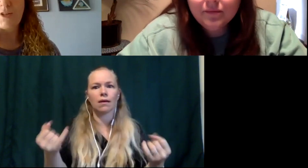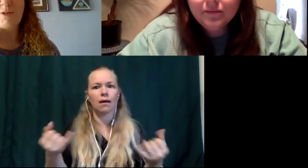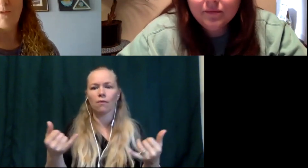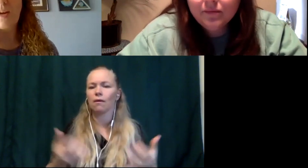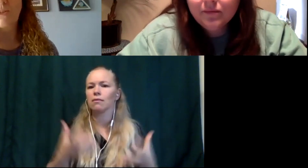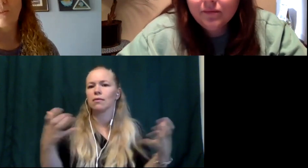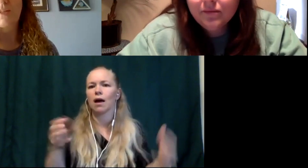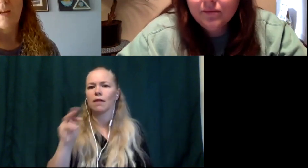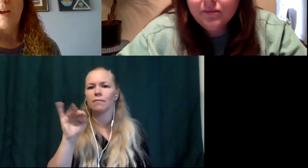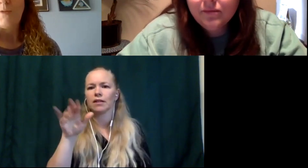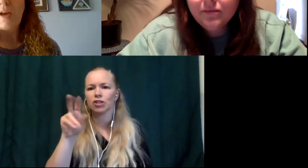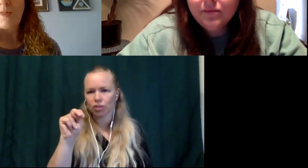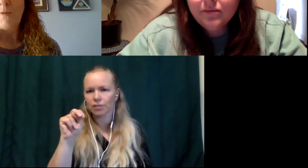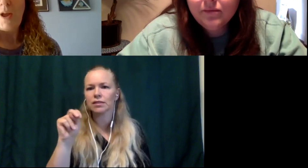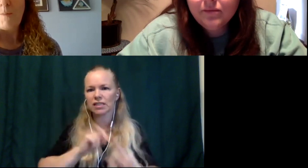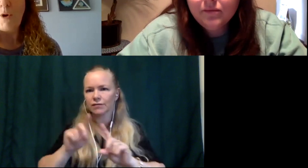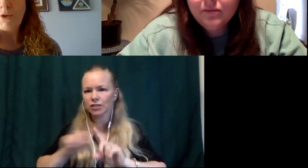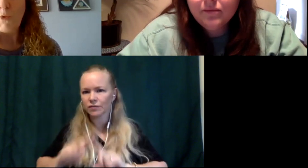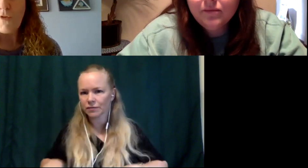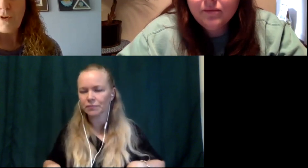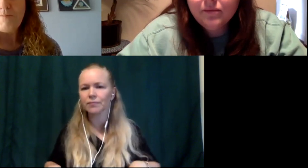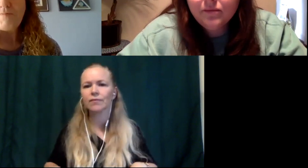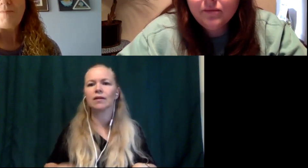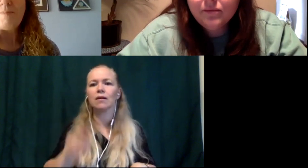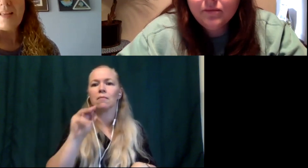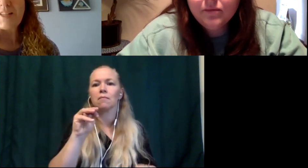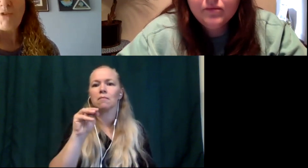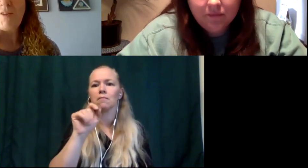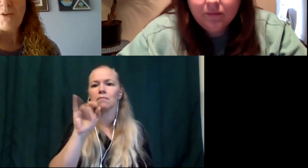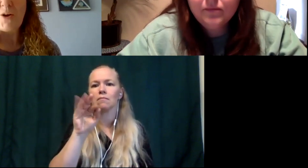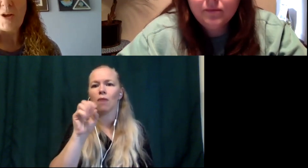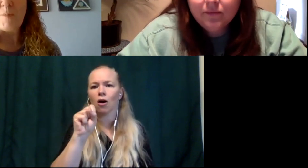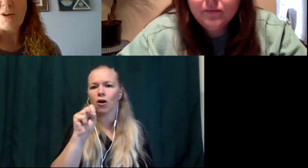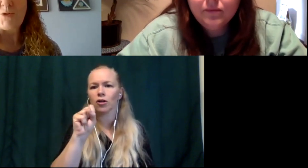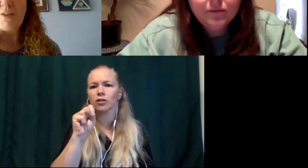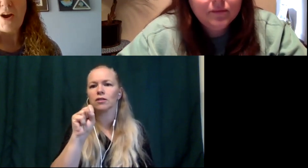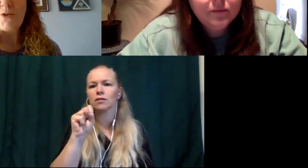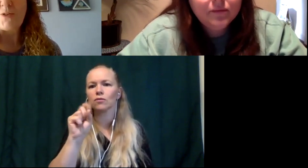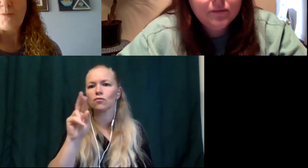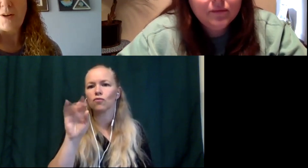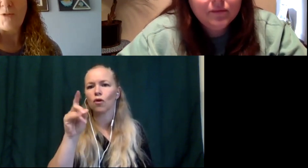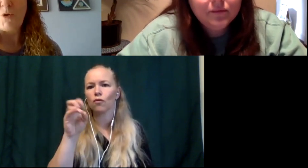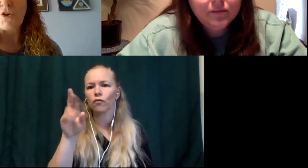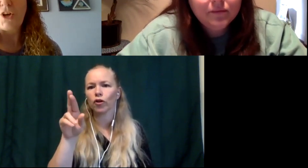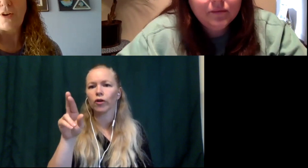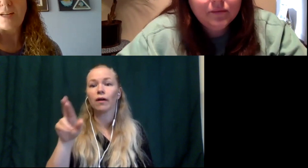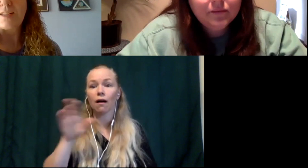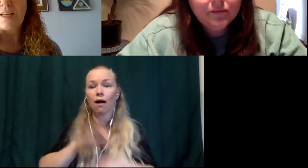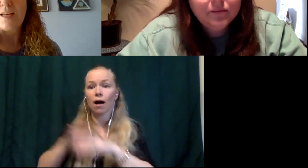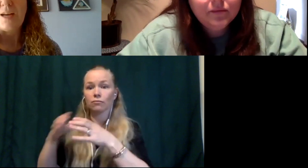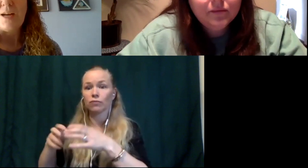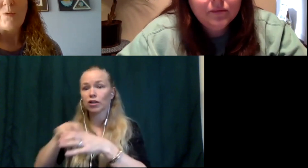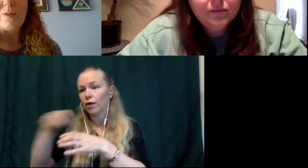Besides OSIRIS-REx, we have the Mars rover that's driving around now. The rover